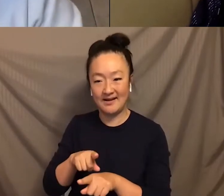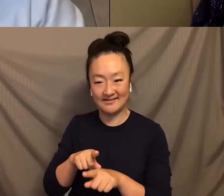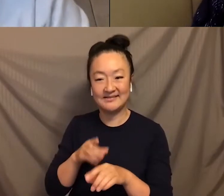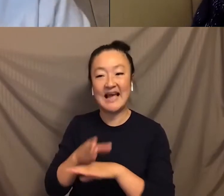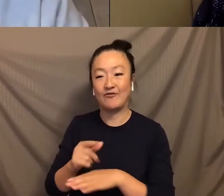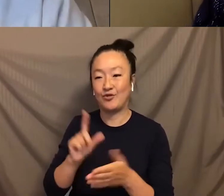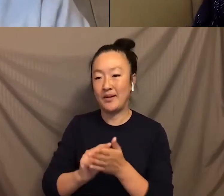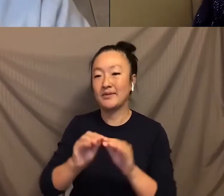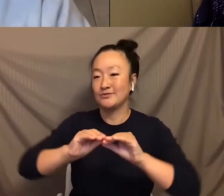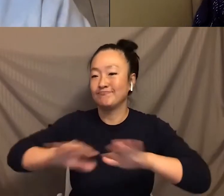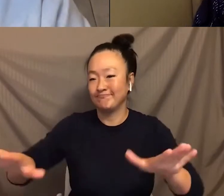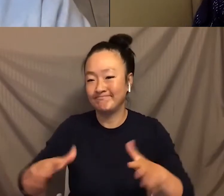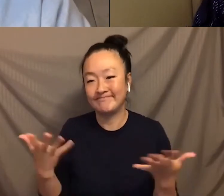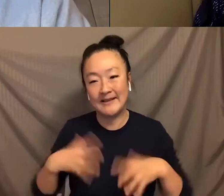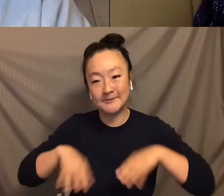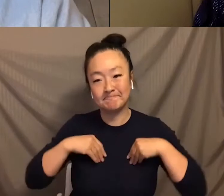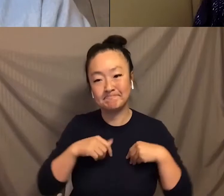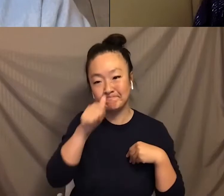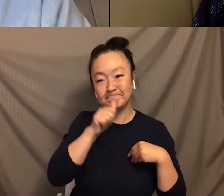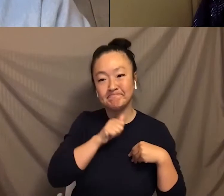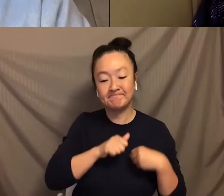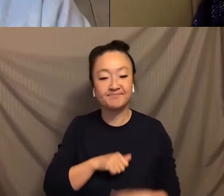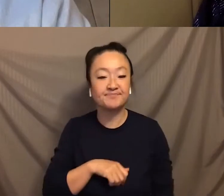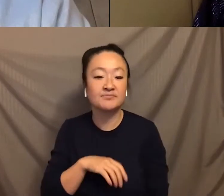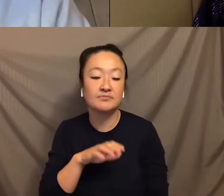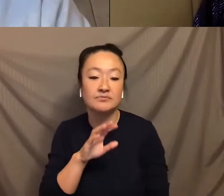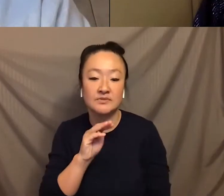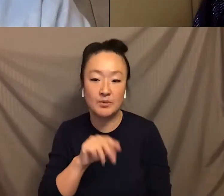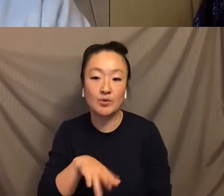Well, you know, you have